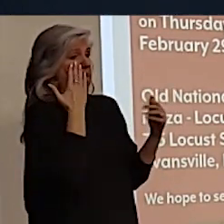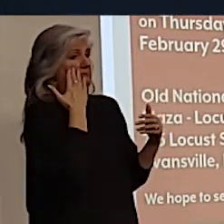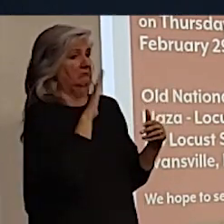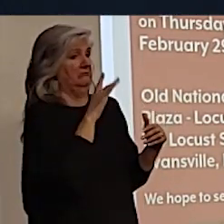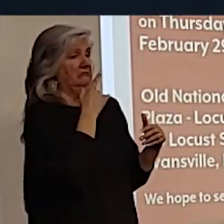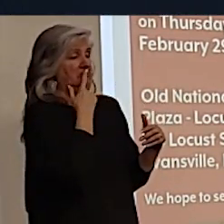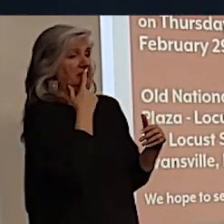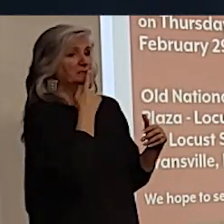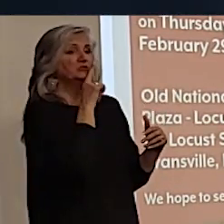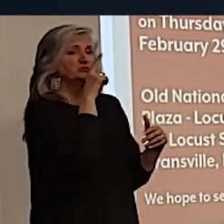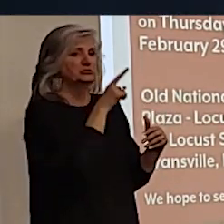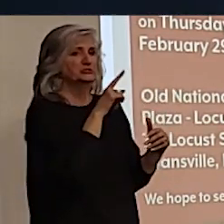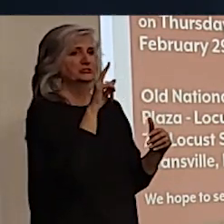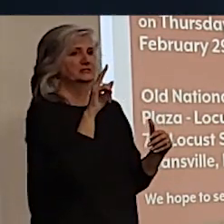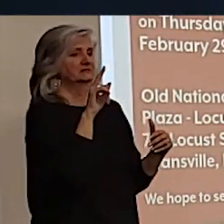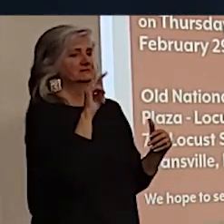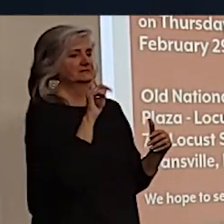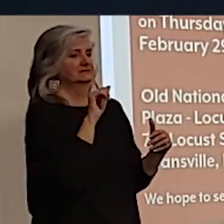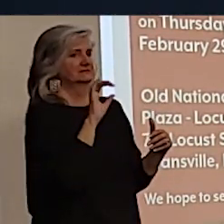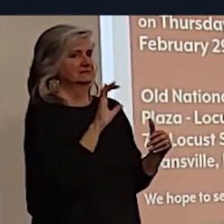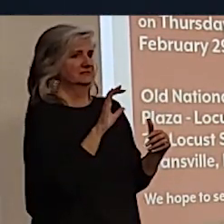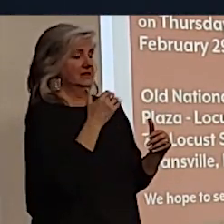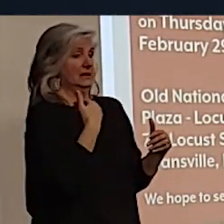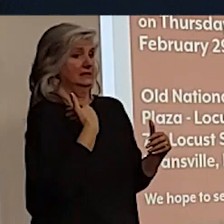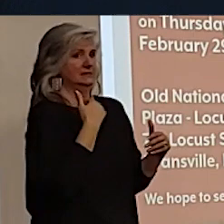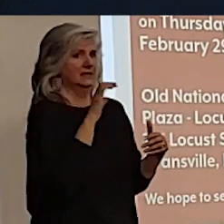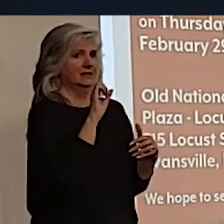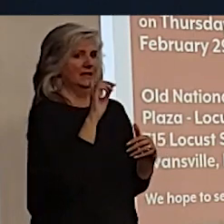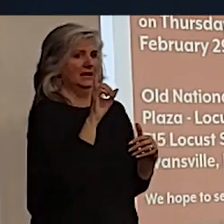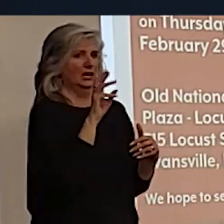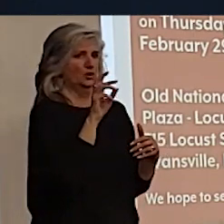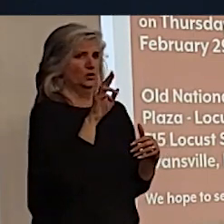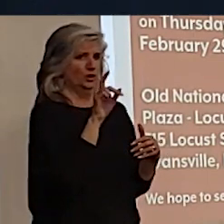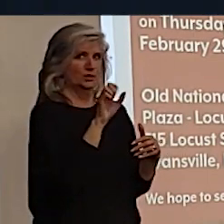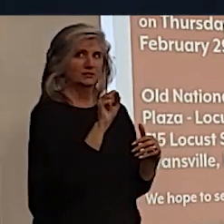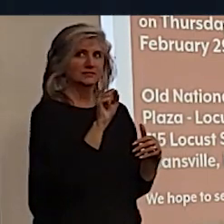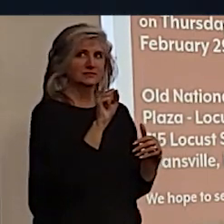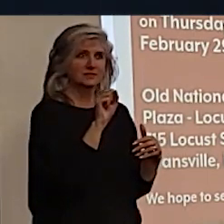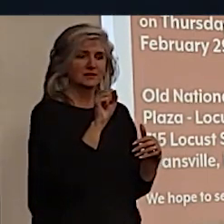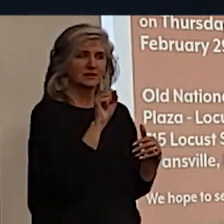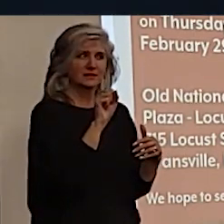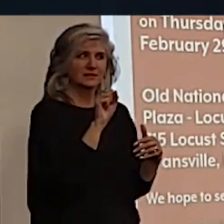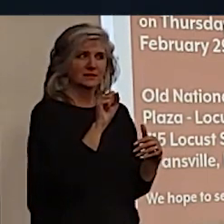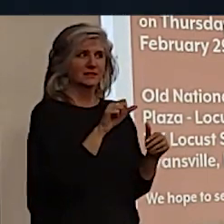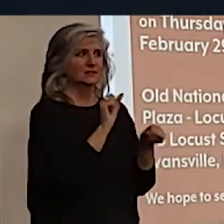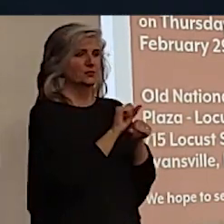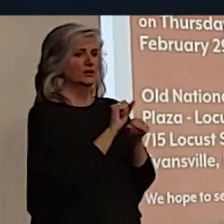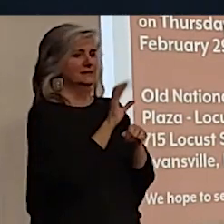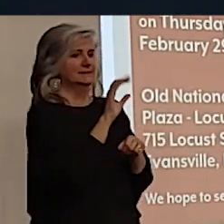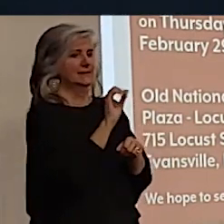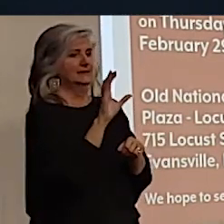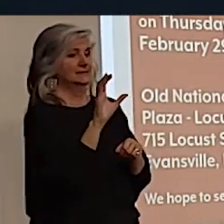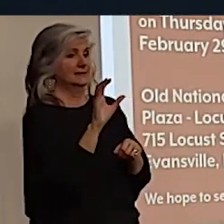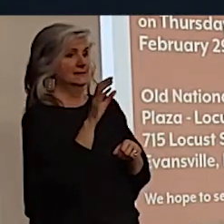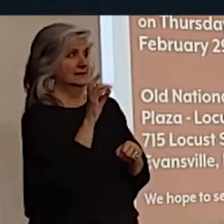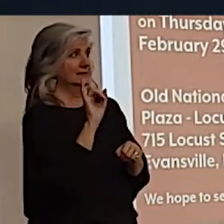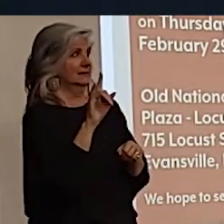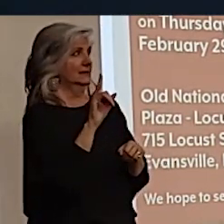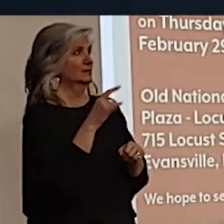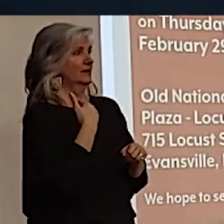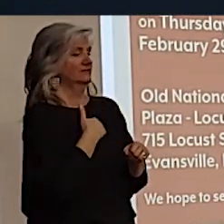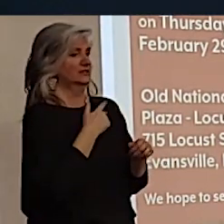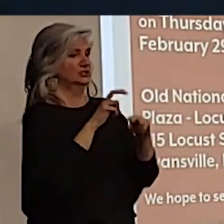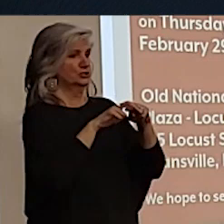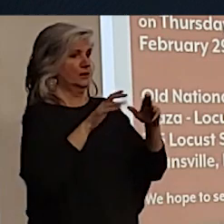But sure, CAC has, I mean, look at the Edwardsport scandal. You know, because of the work CAC did, we got the, you know, the chairman